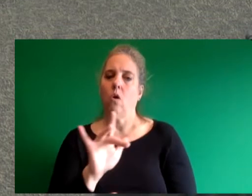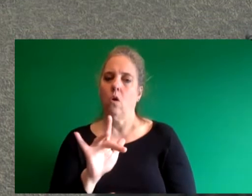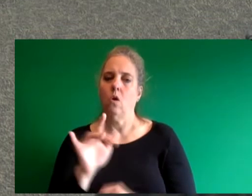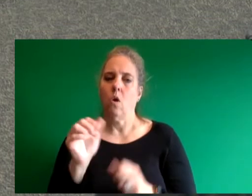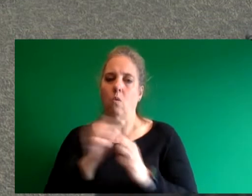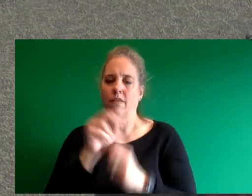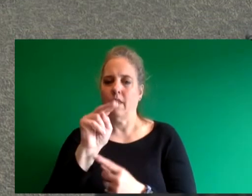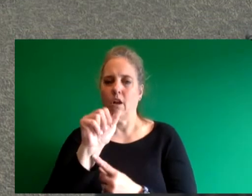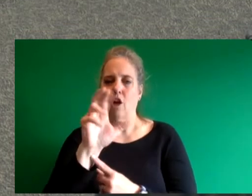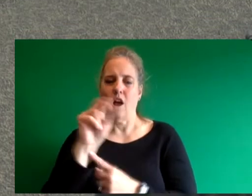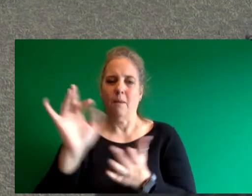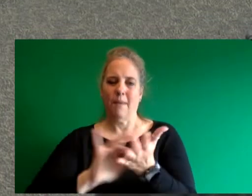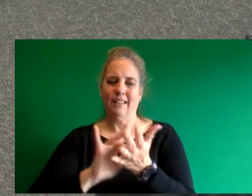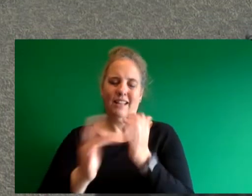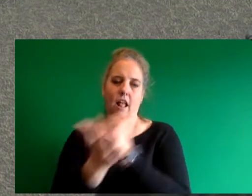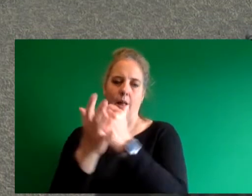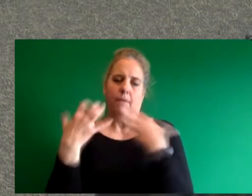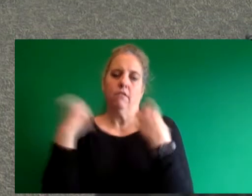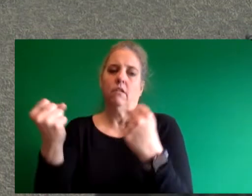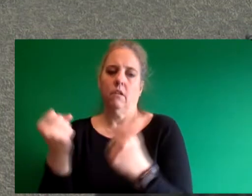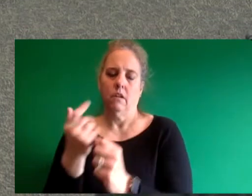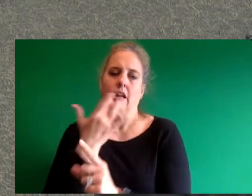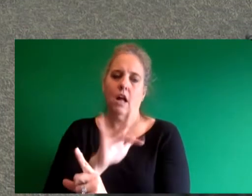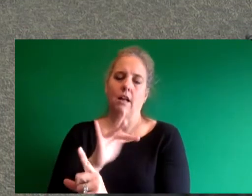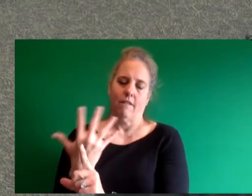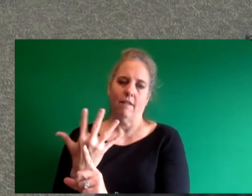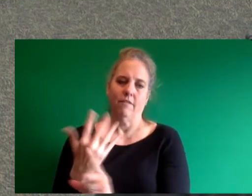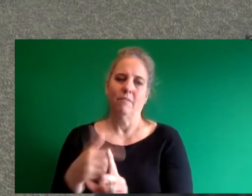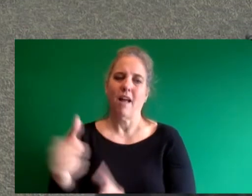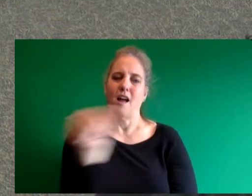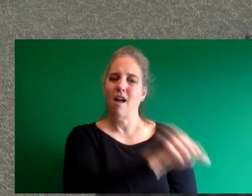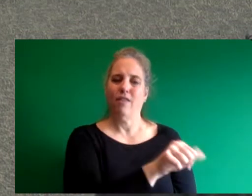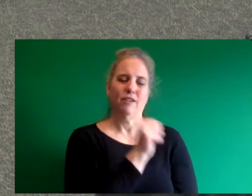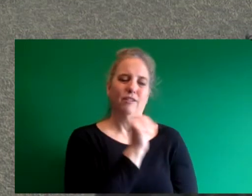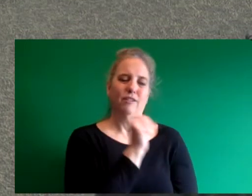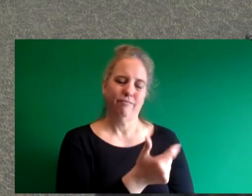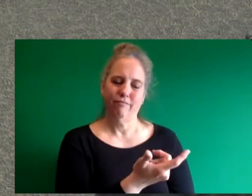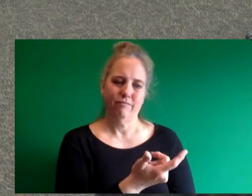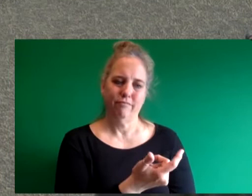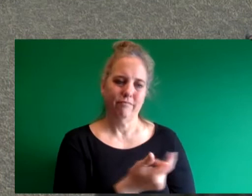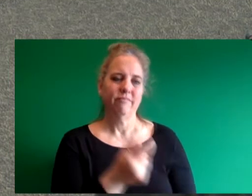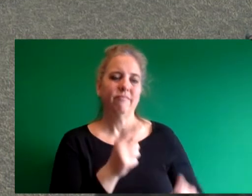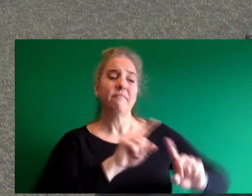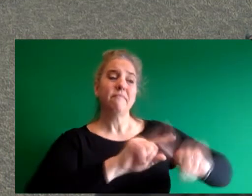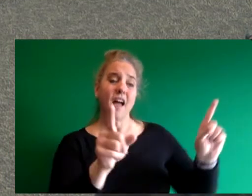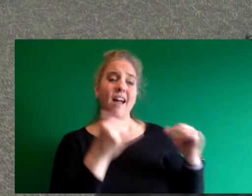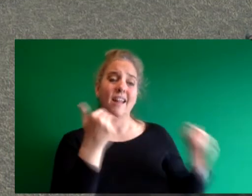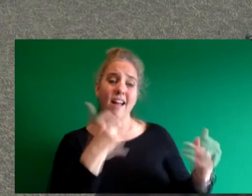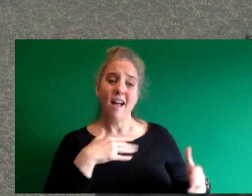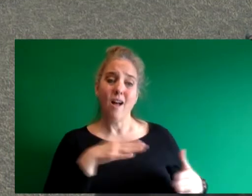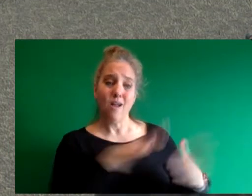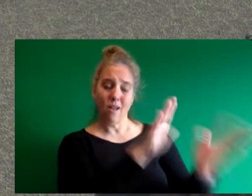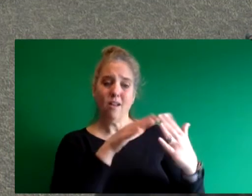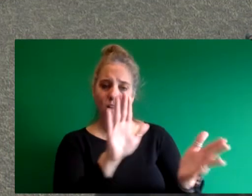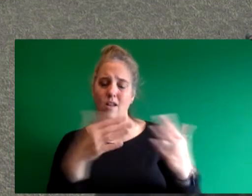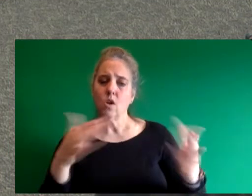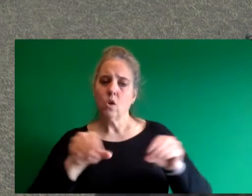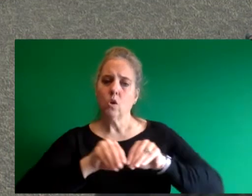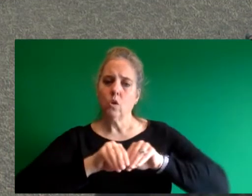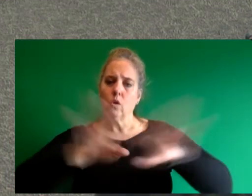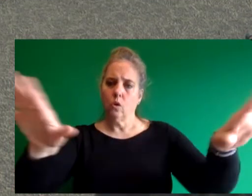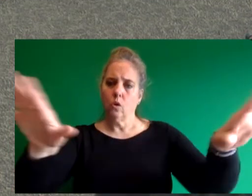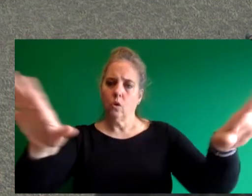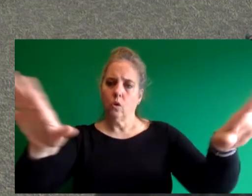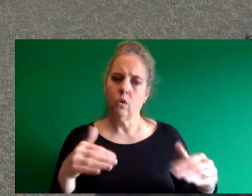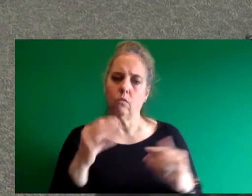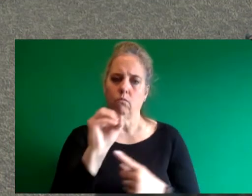impact or to address the impact of fentanyl use or overdoses with the input of Narcan